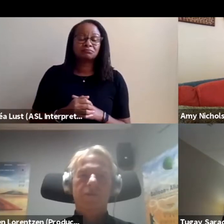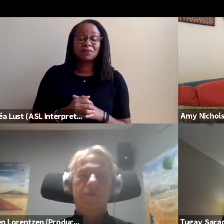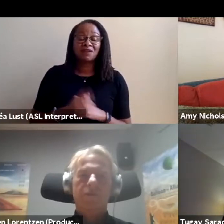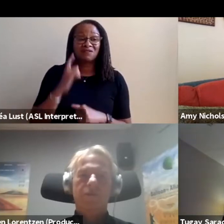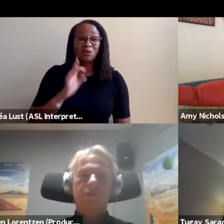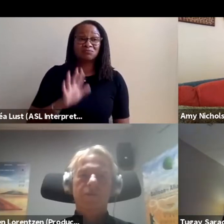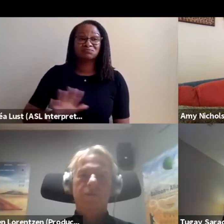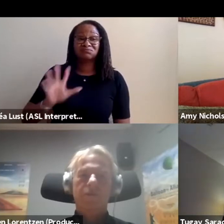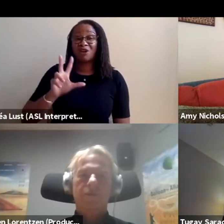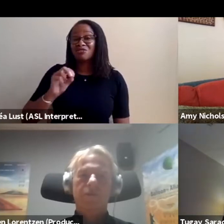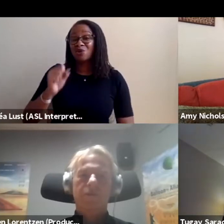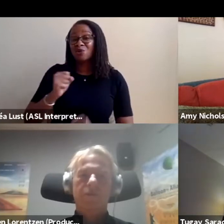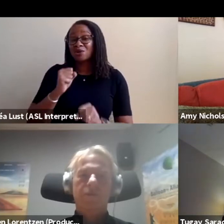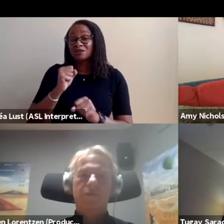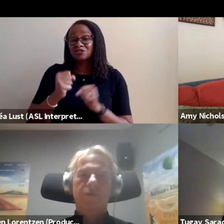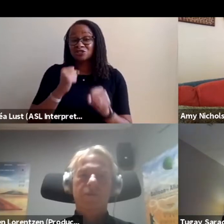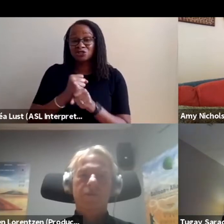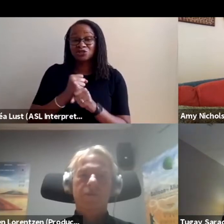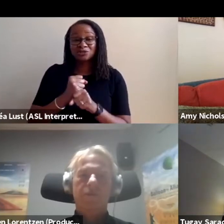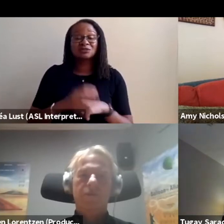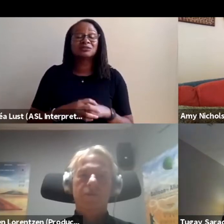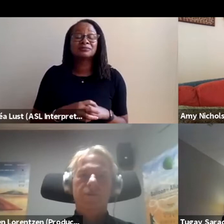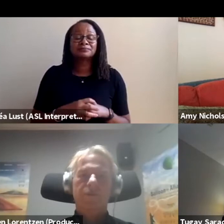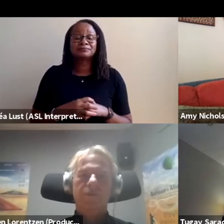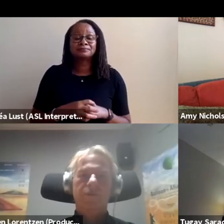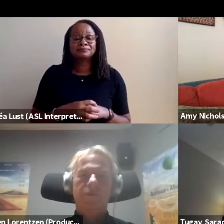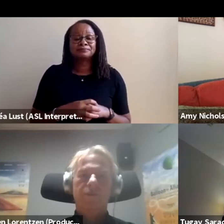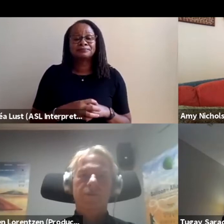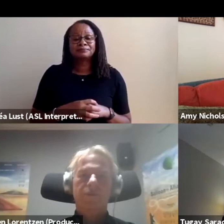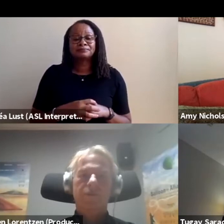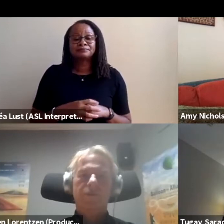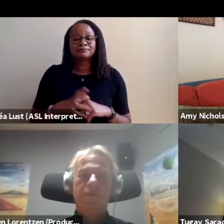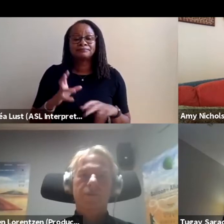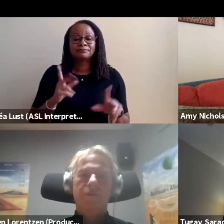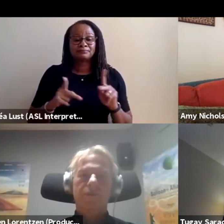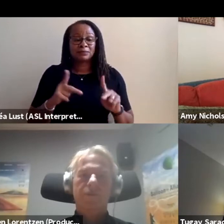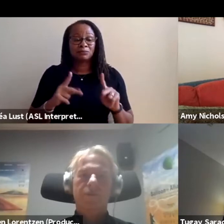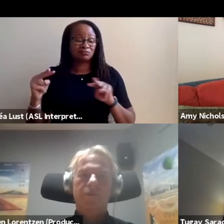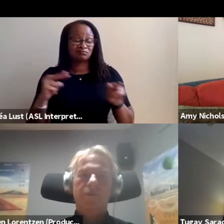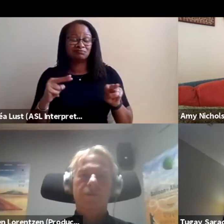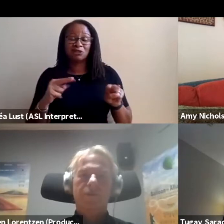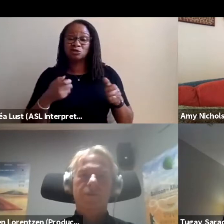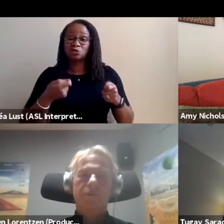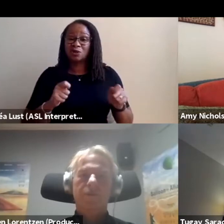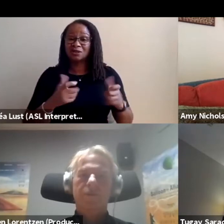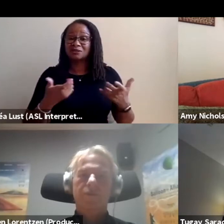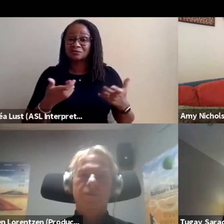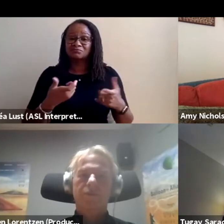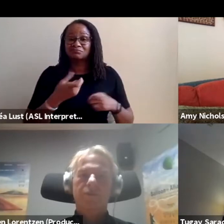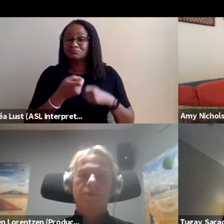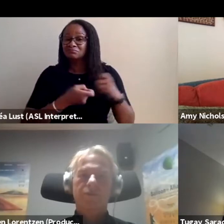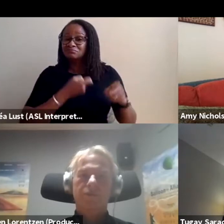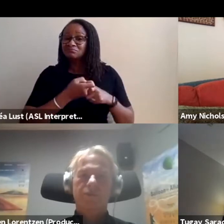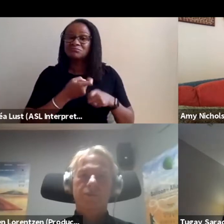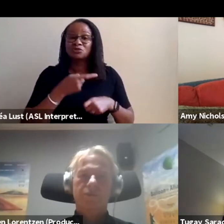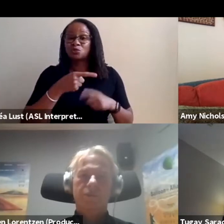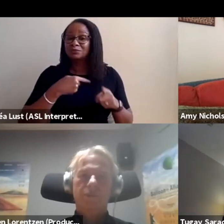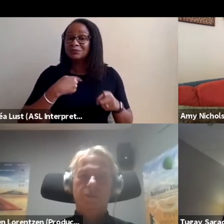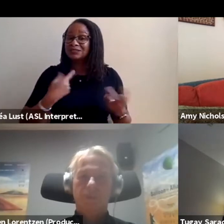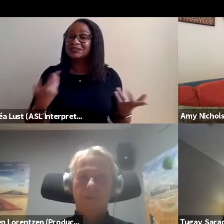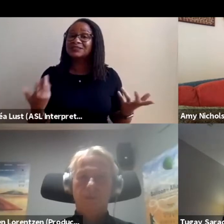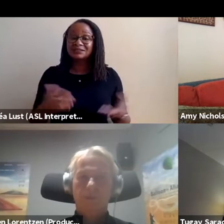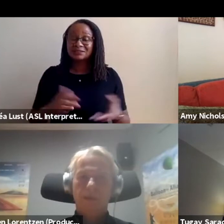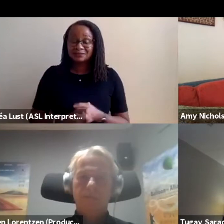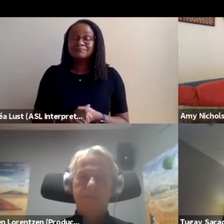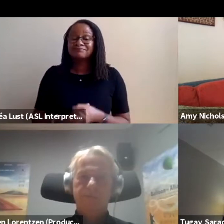than 30 years, that people are treating me like that. And I could say since as